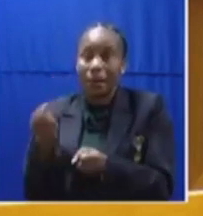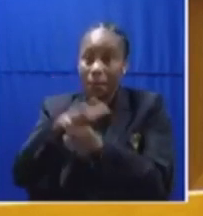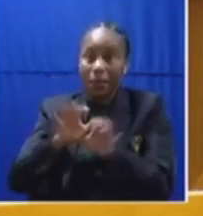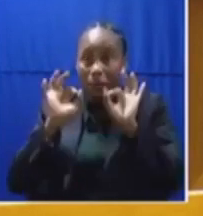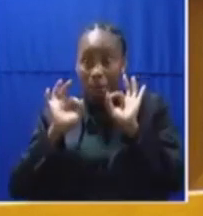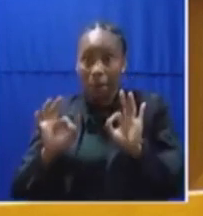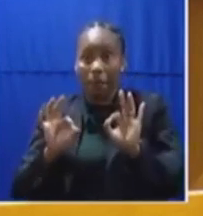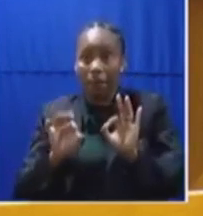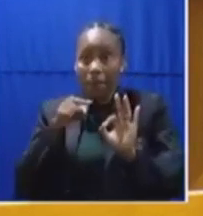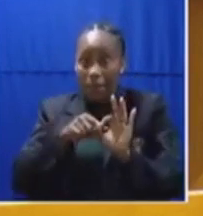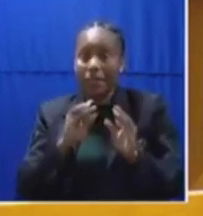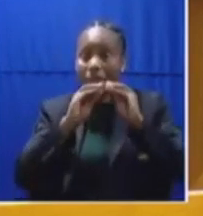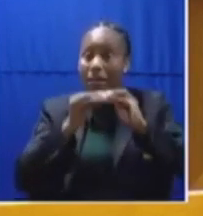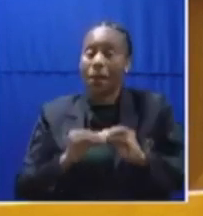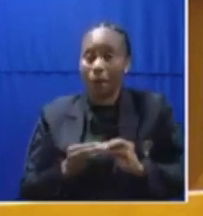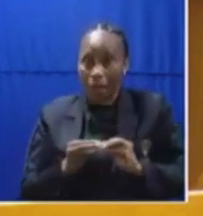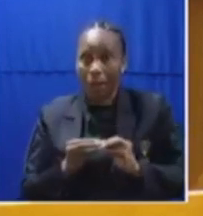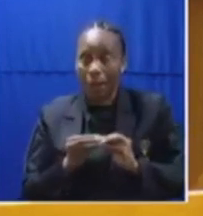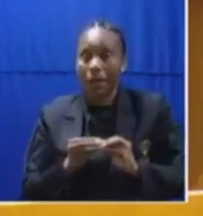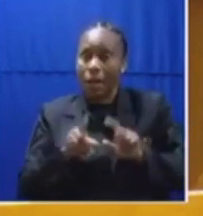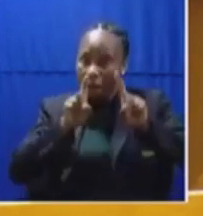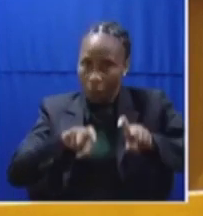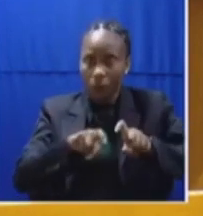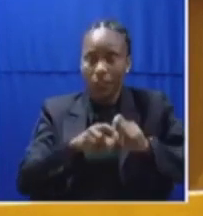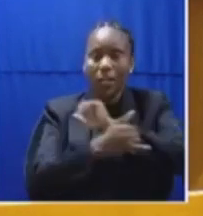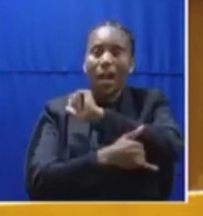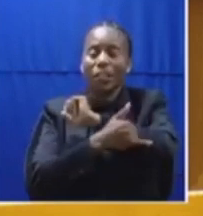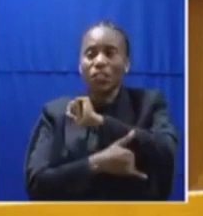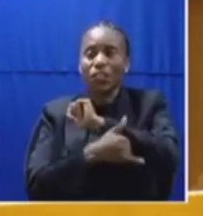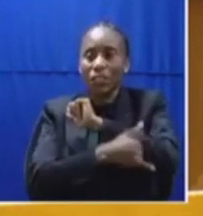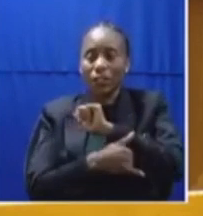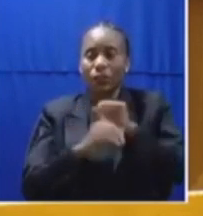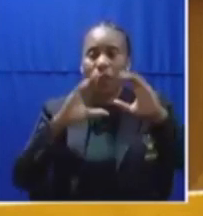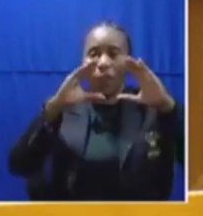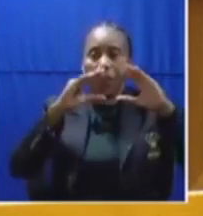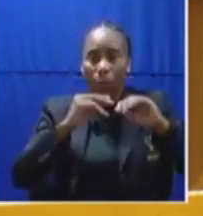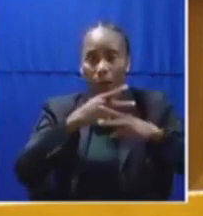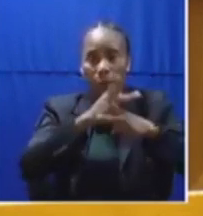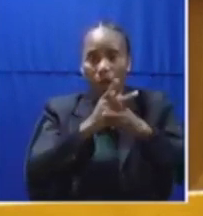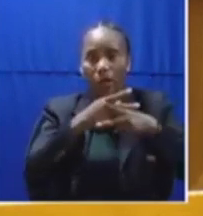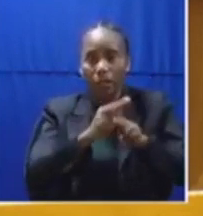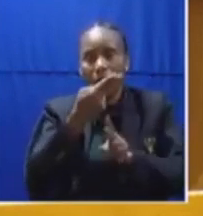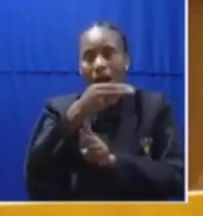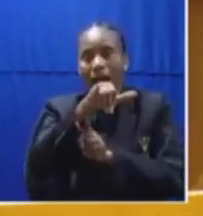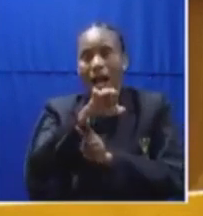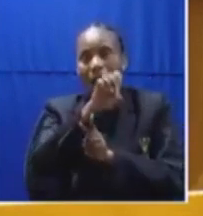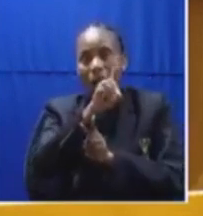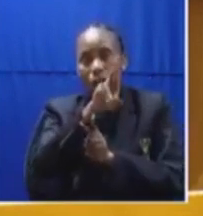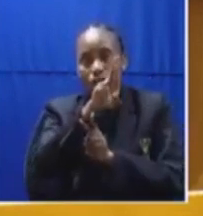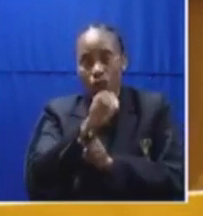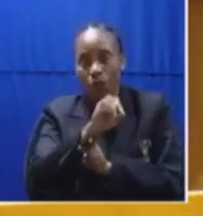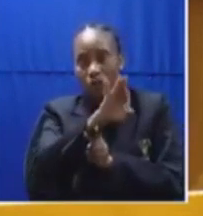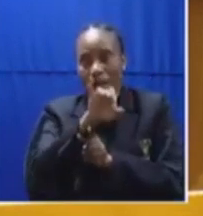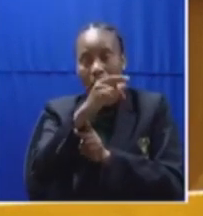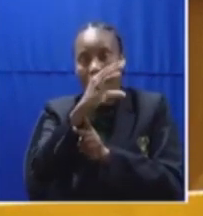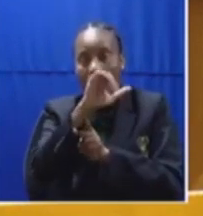Kigali Amendment will mandate countries to phase down the production of using hydrofluorocarbons, which are man-made